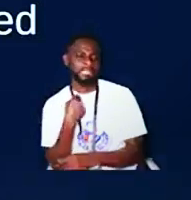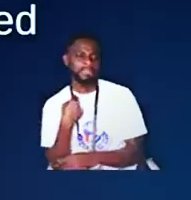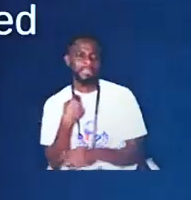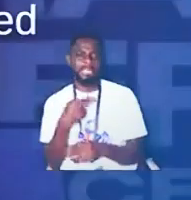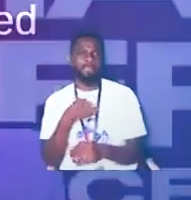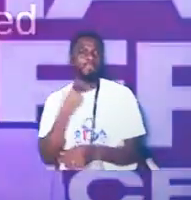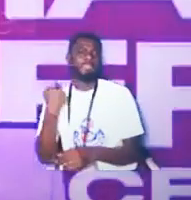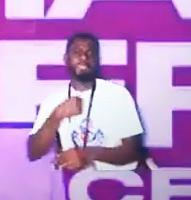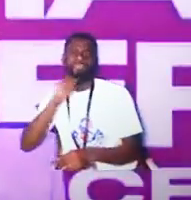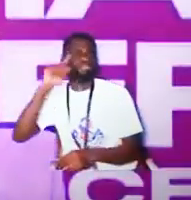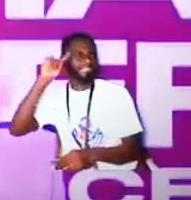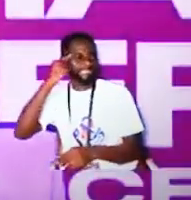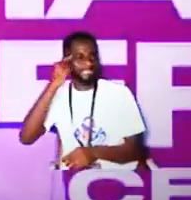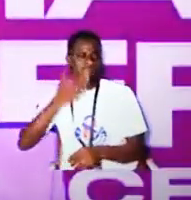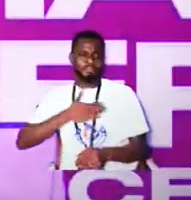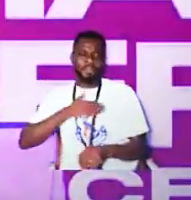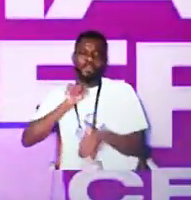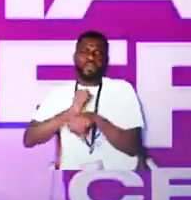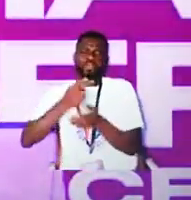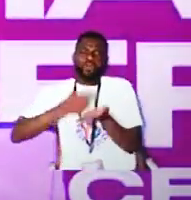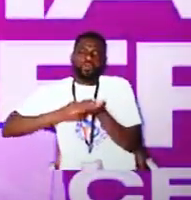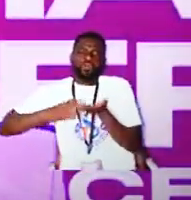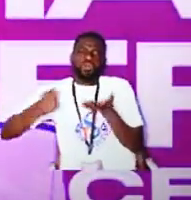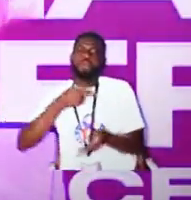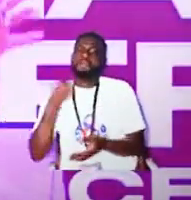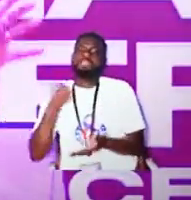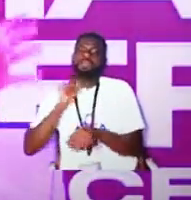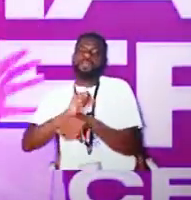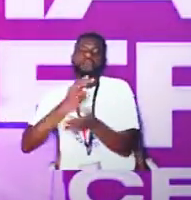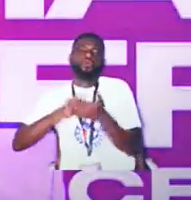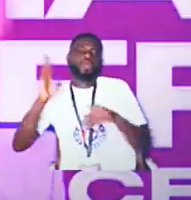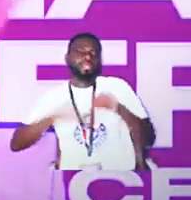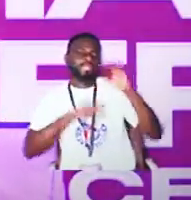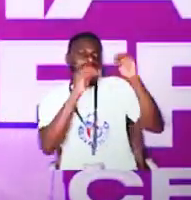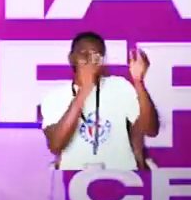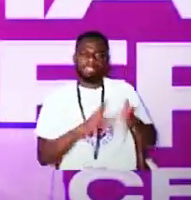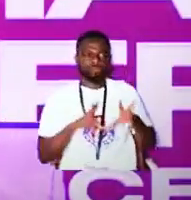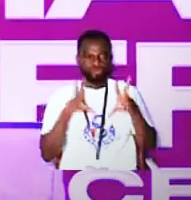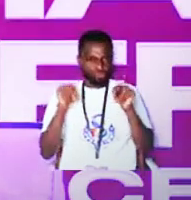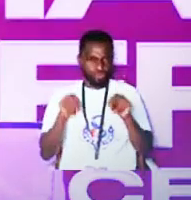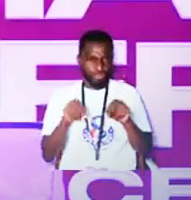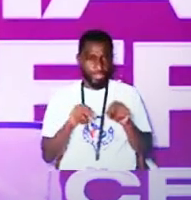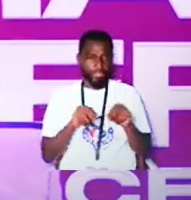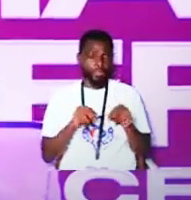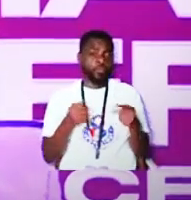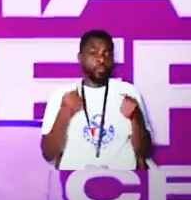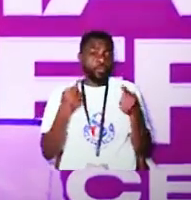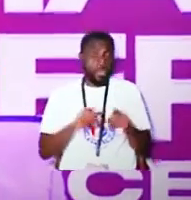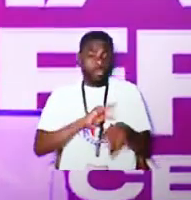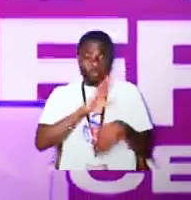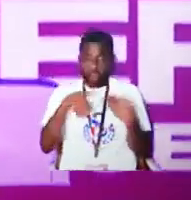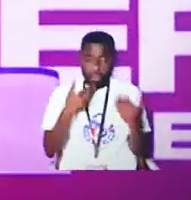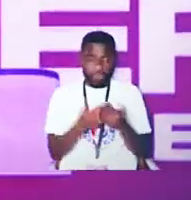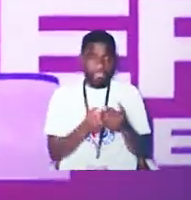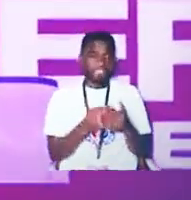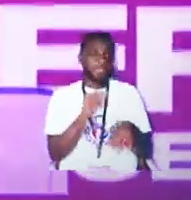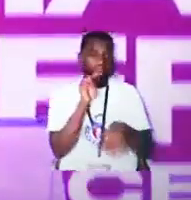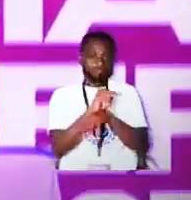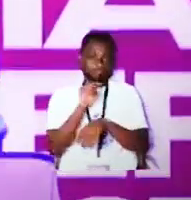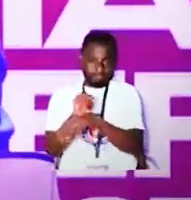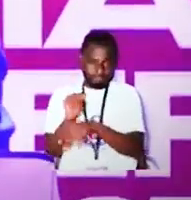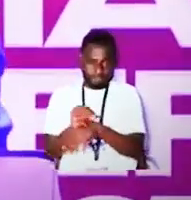think that his work is holier than the teacher's work. Once all of us are ministering, that is okay.